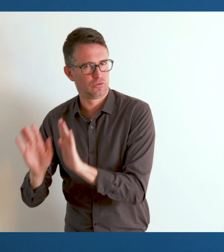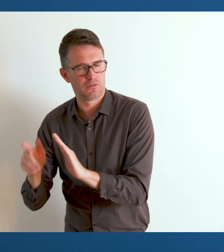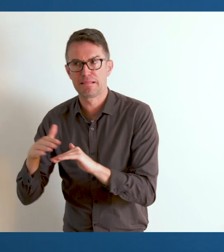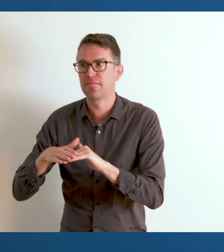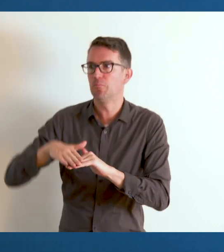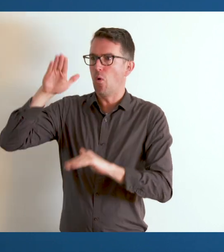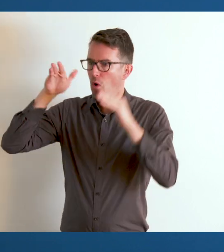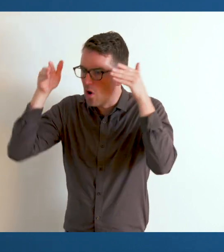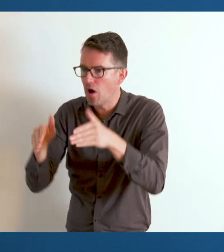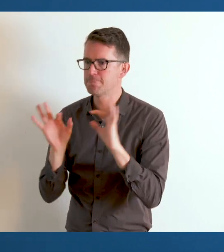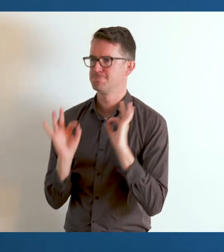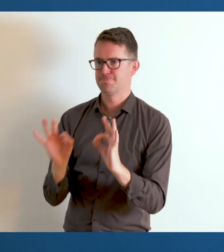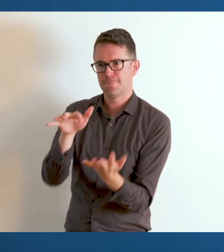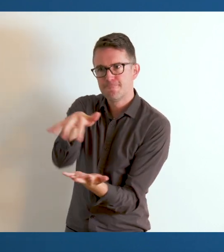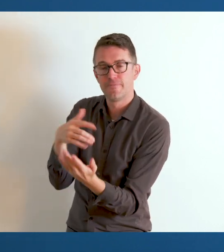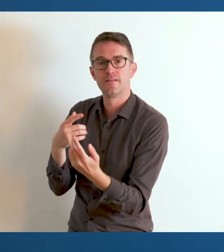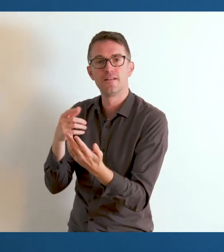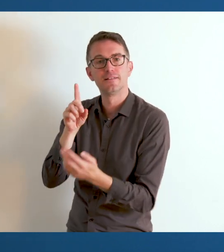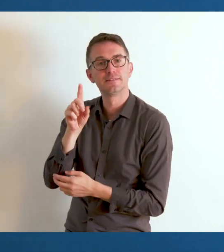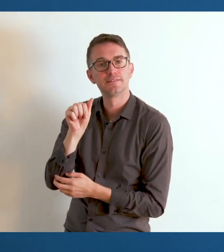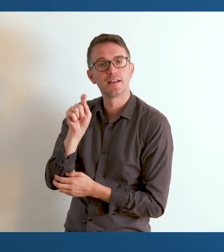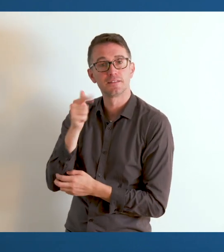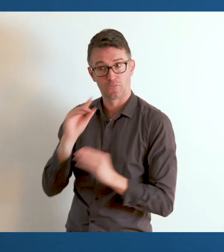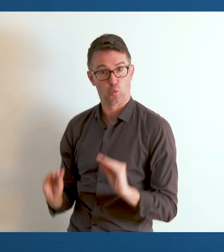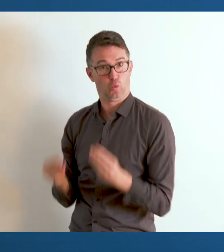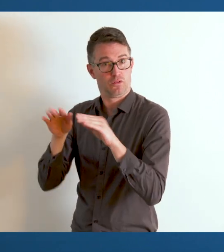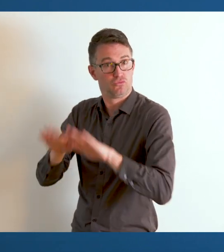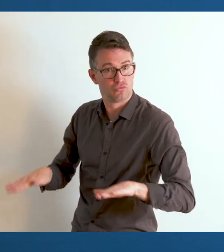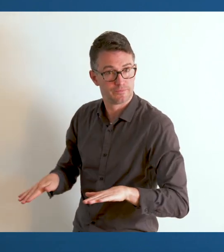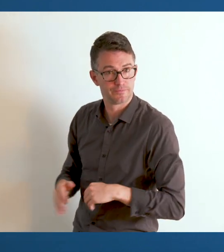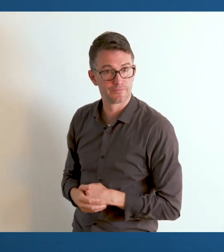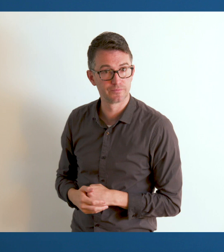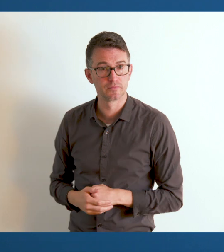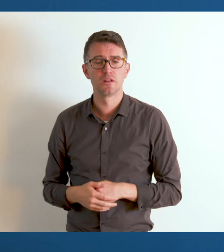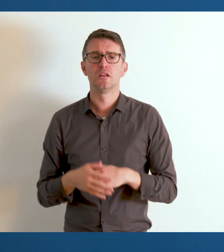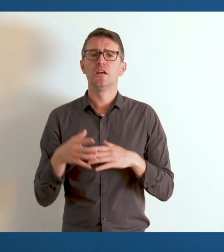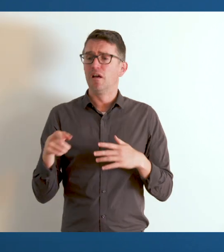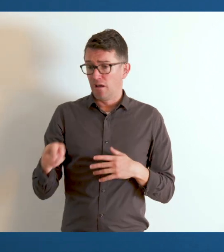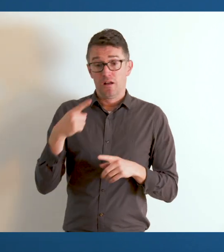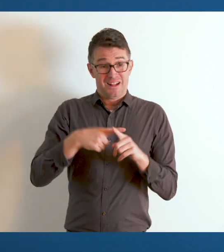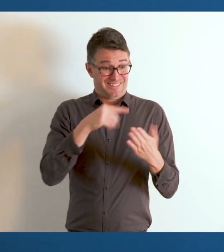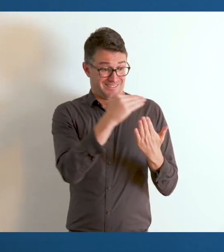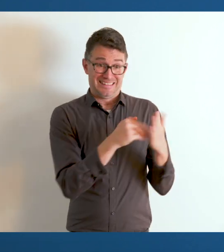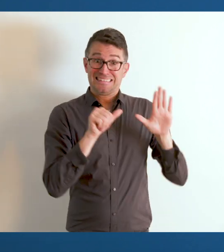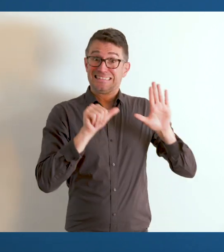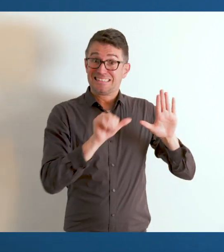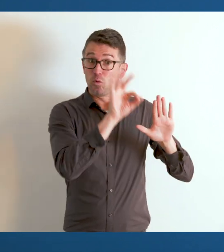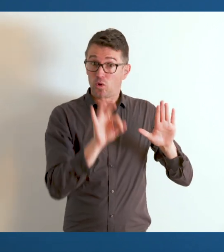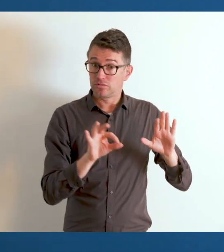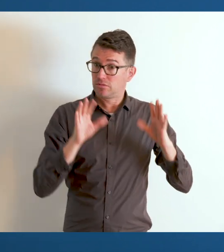reliable data. The Washington Group short set of questions will miss people with psychosocial issues that